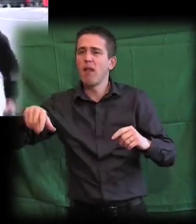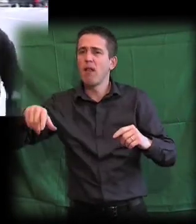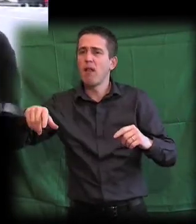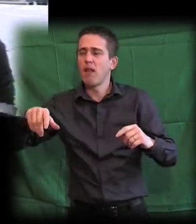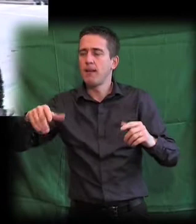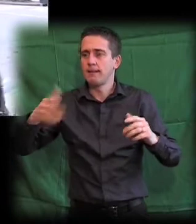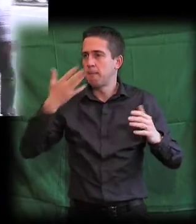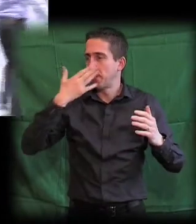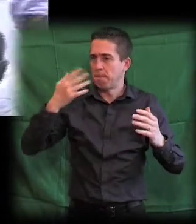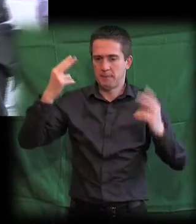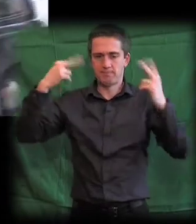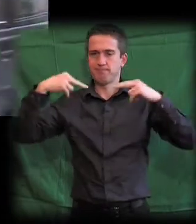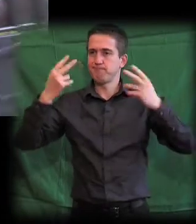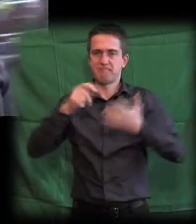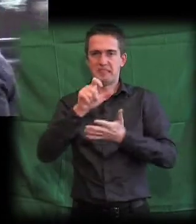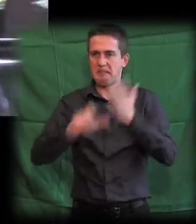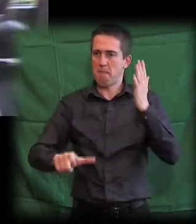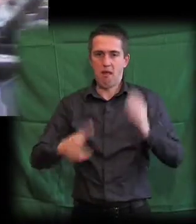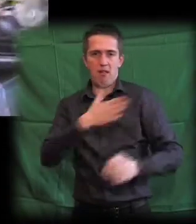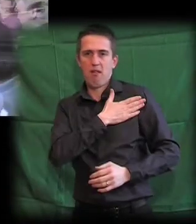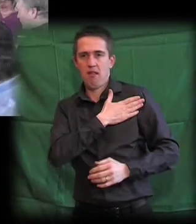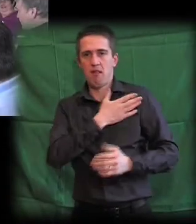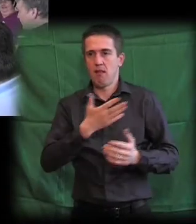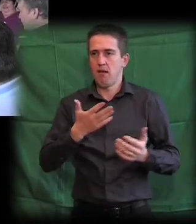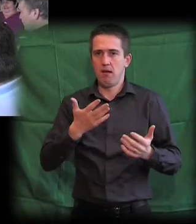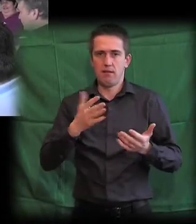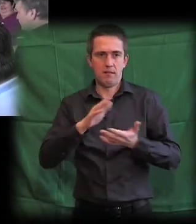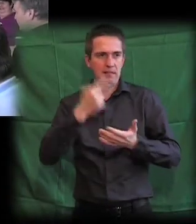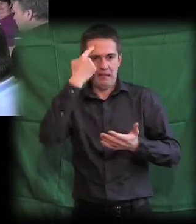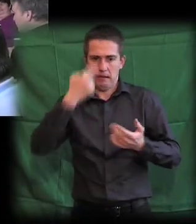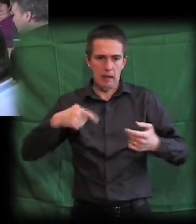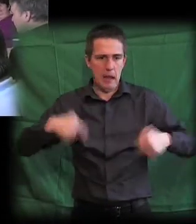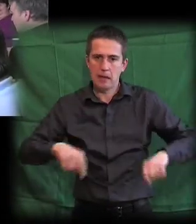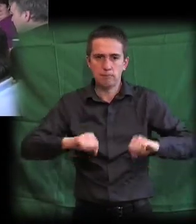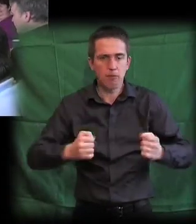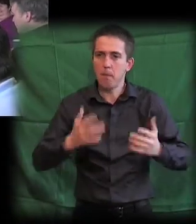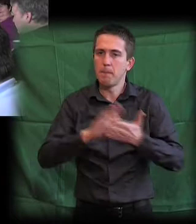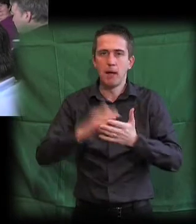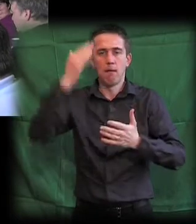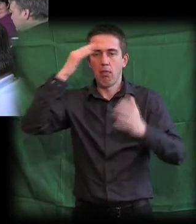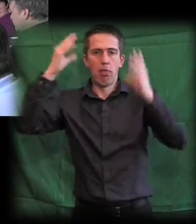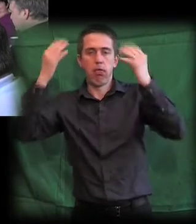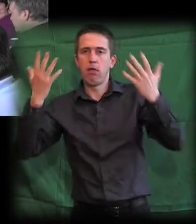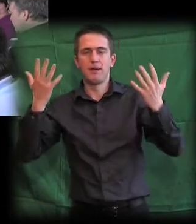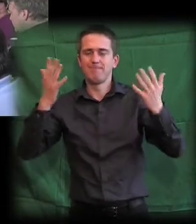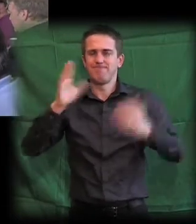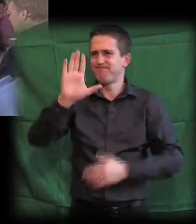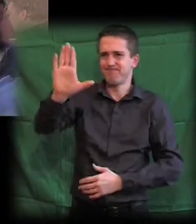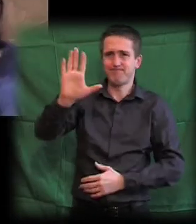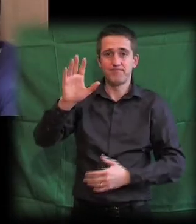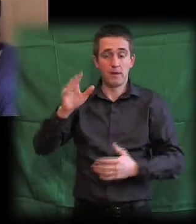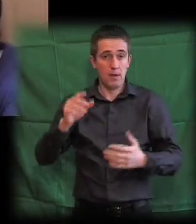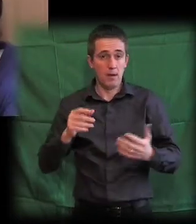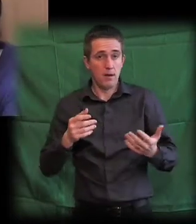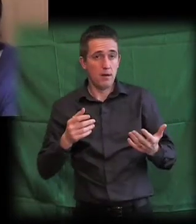deal with, just treat, you're a disabled person, therefore if your legs don't work, your brain doesn't work either. No, I don't profess to have the best